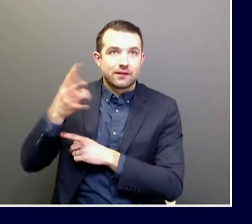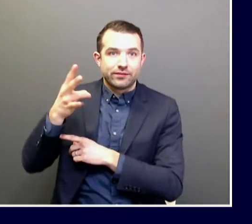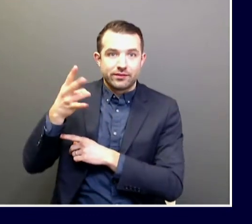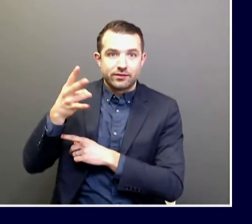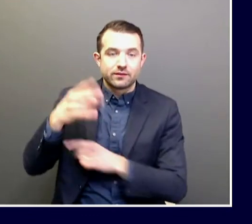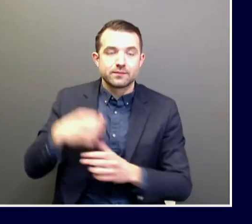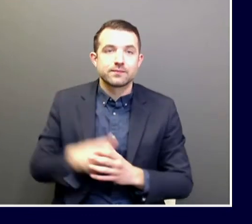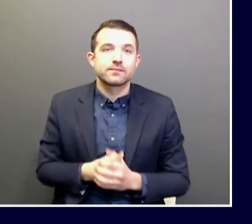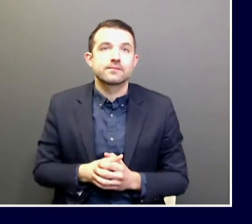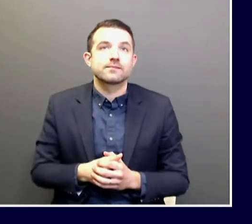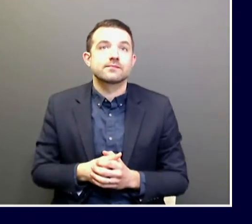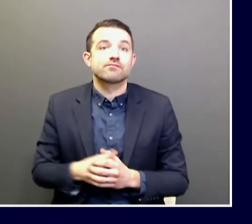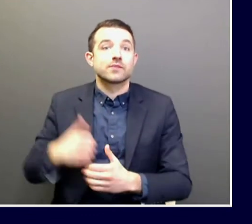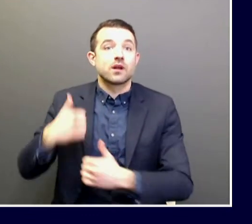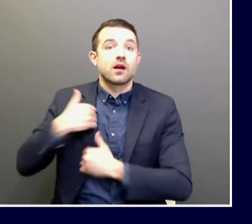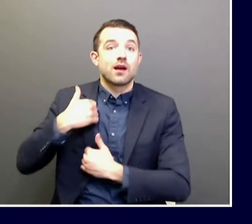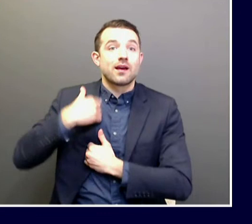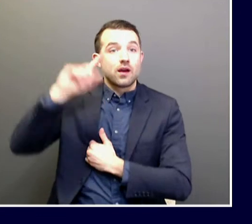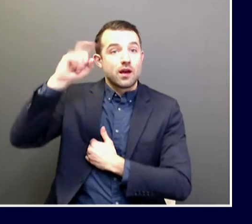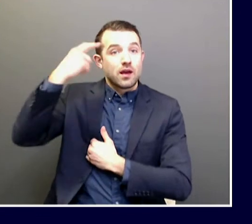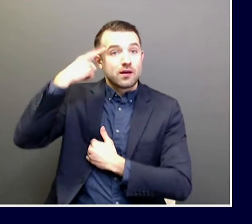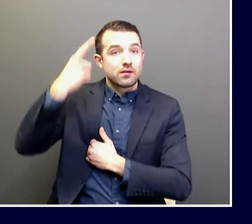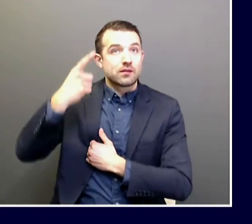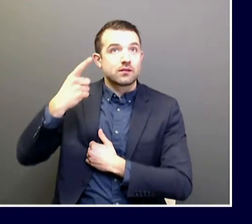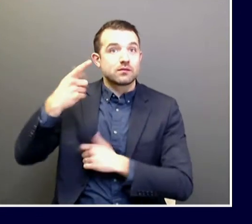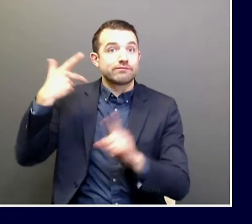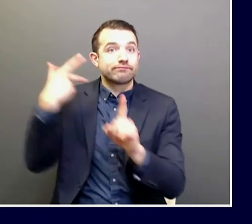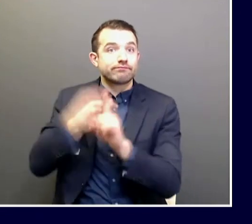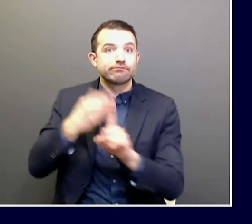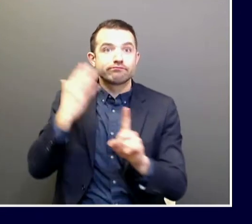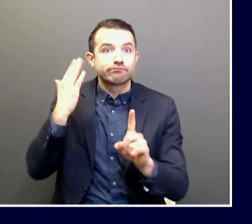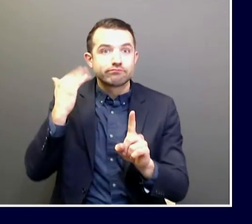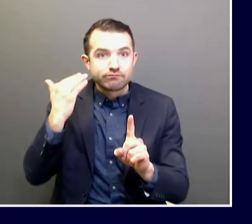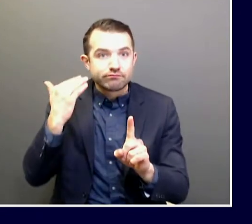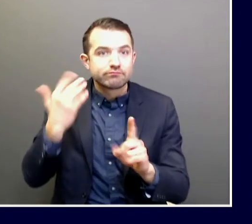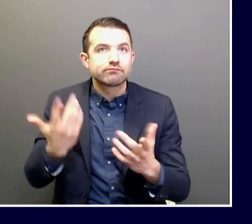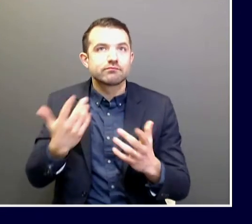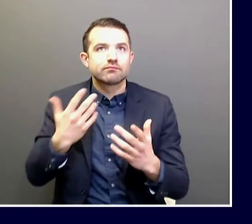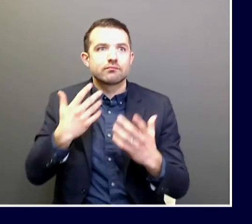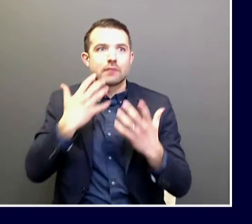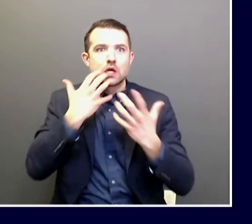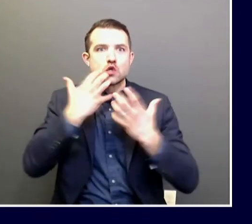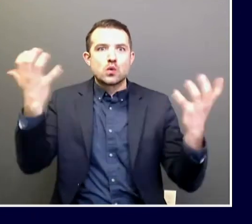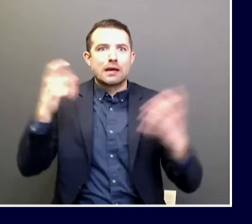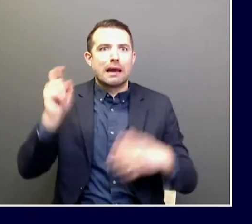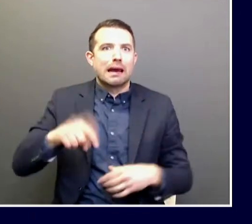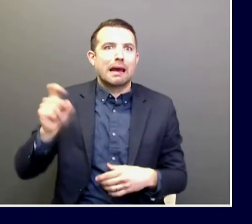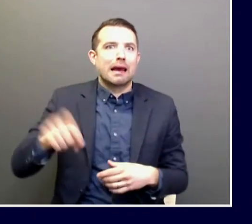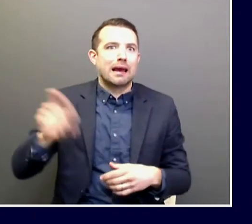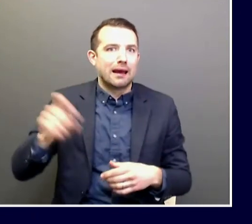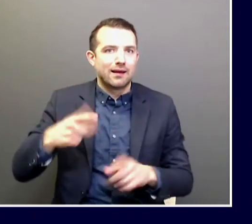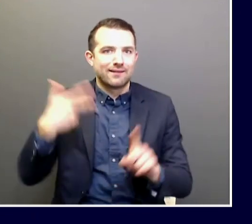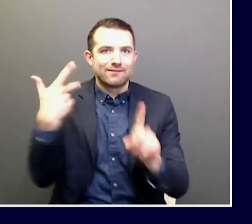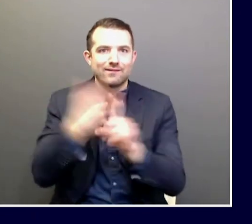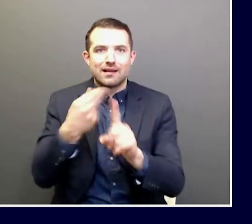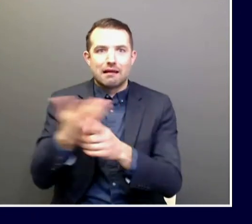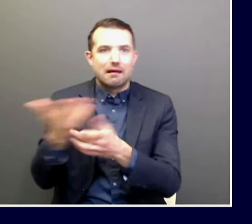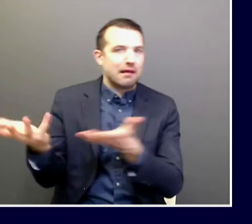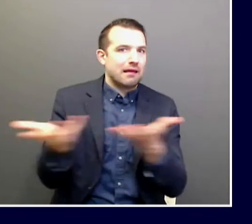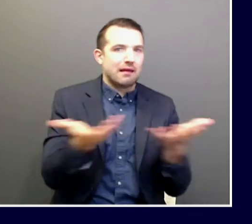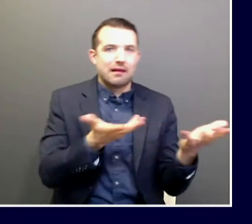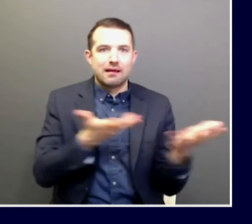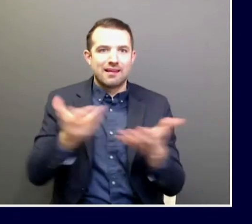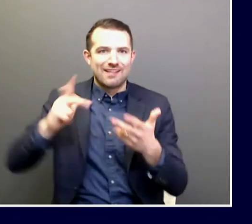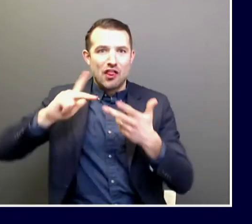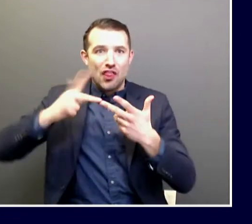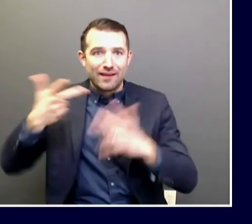urgent need for vaccines, namely boosters. I'm pleased to report today that we met that call and we